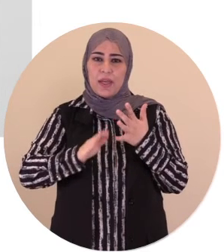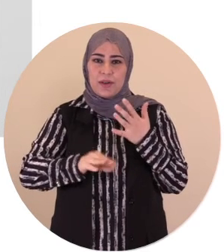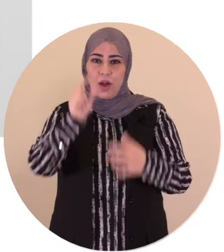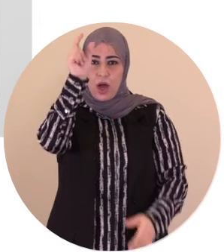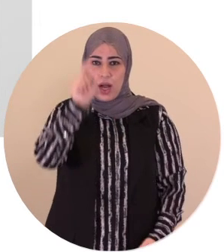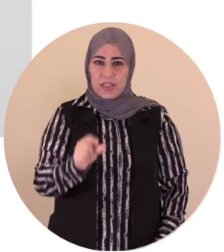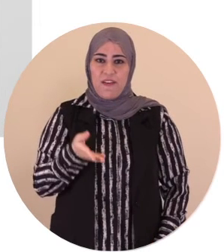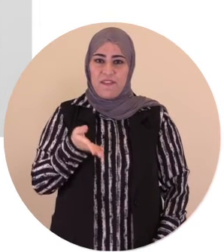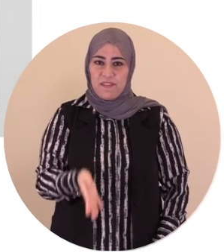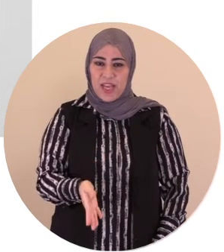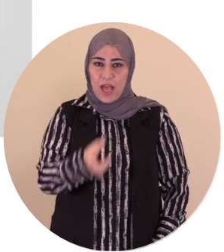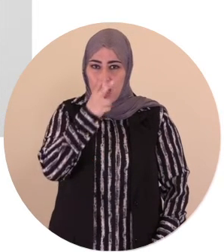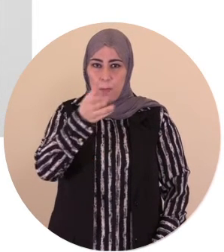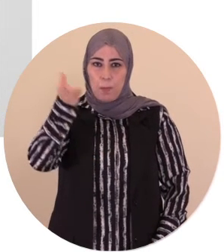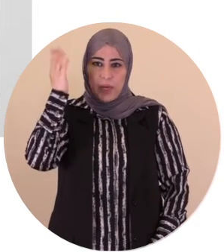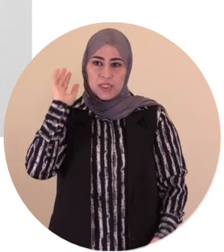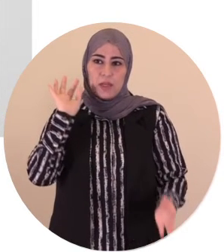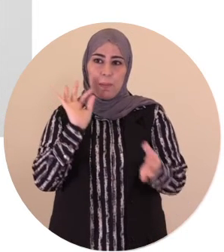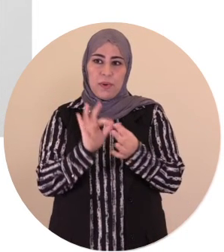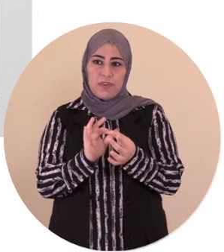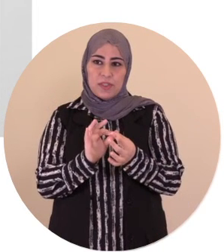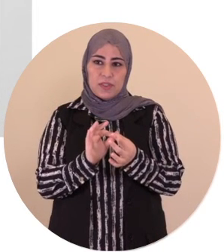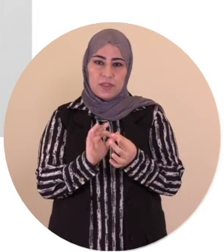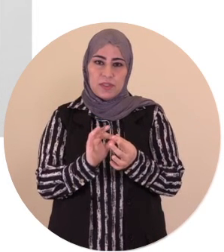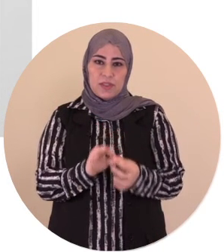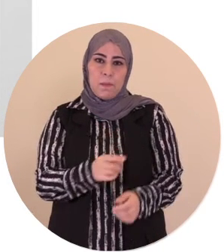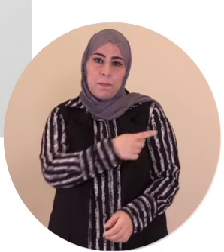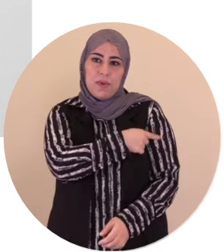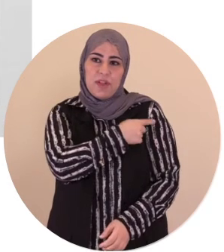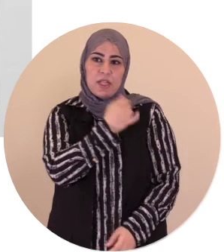known that, then you would have answered. If